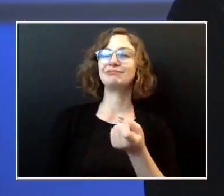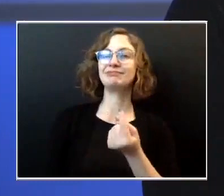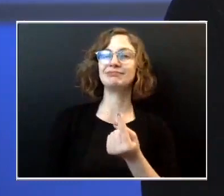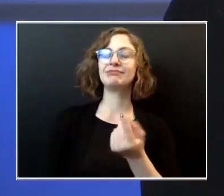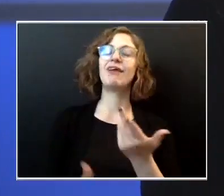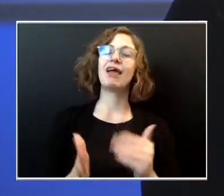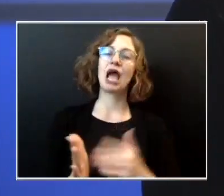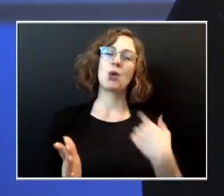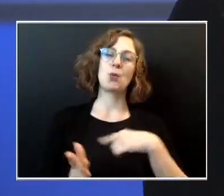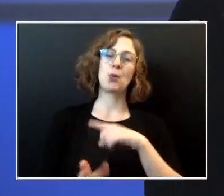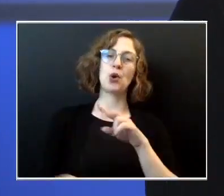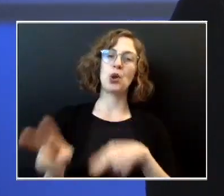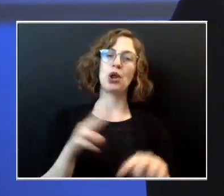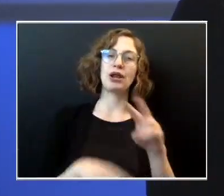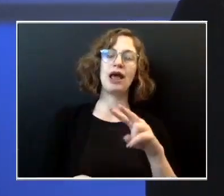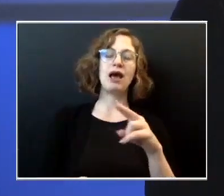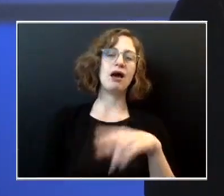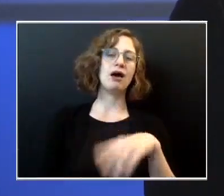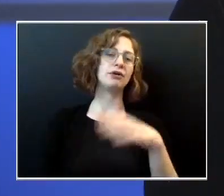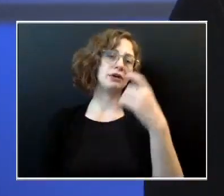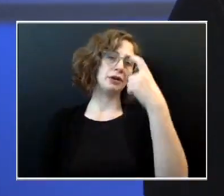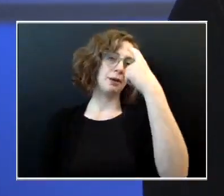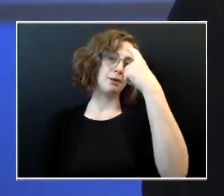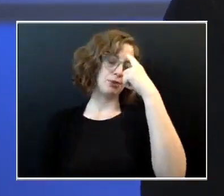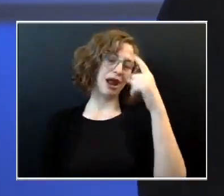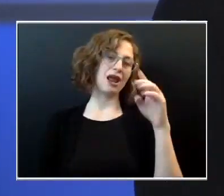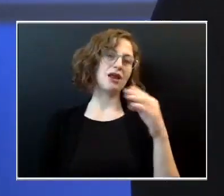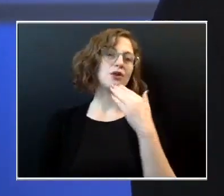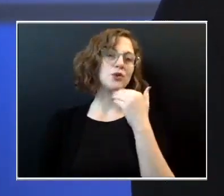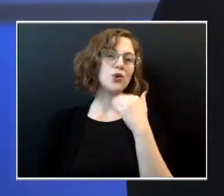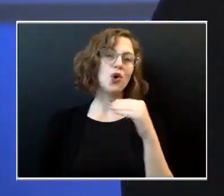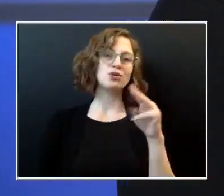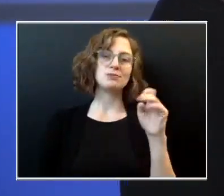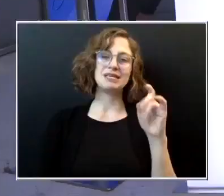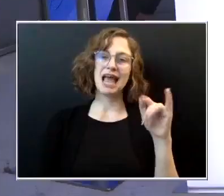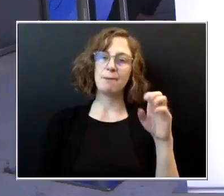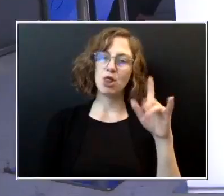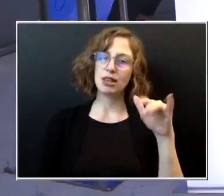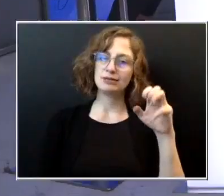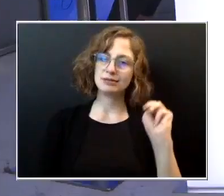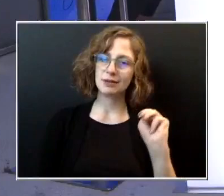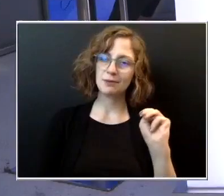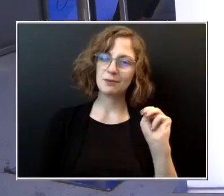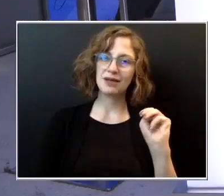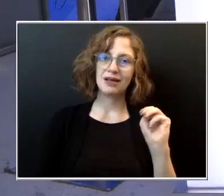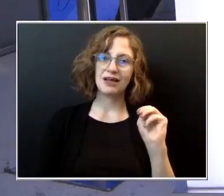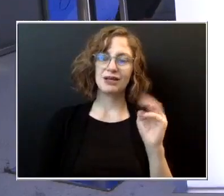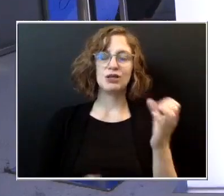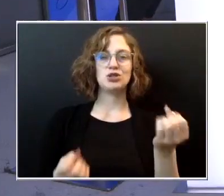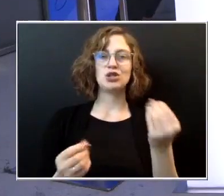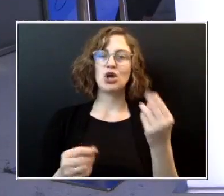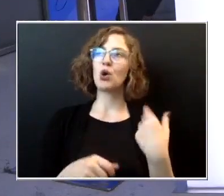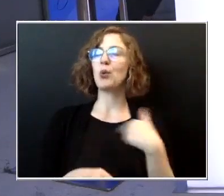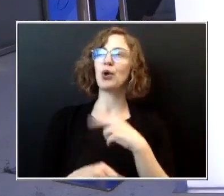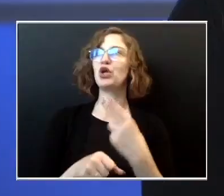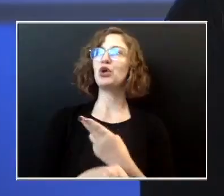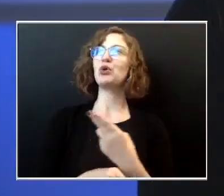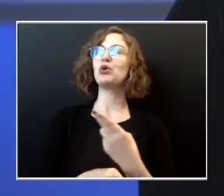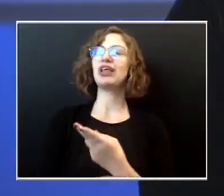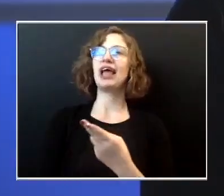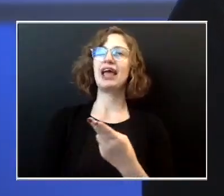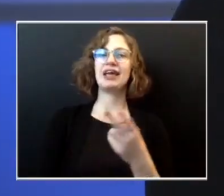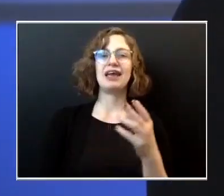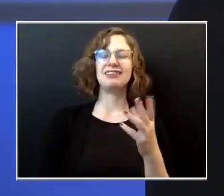So we're using FDG PET, and then we also have. Okay, you can tell us all what that means. So that's one of those things that we're like, what? We use a tracer that can